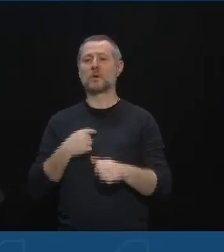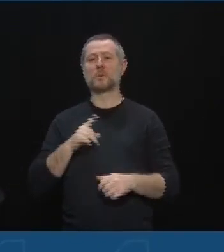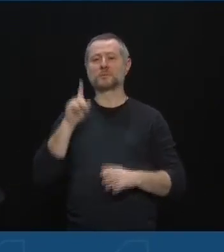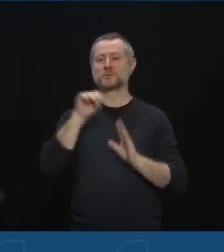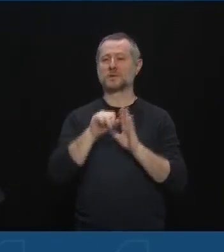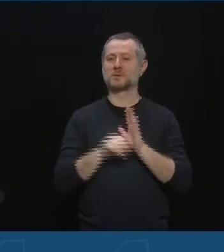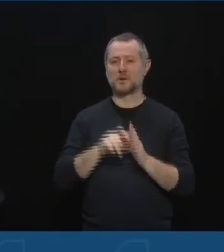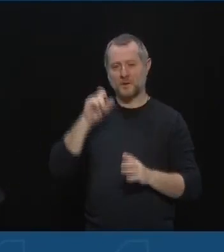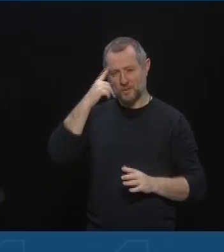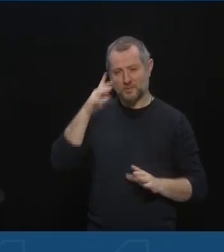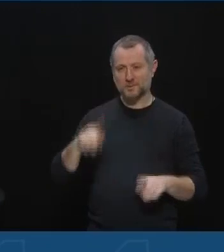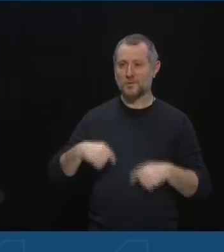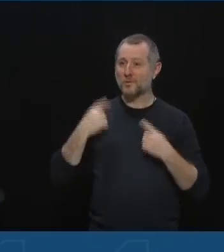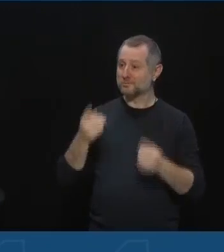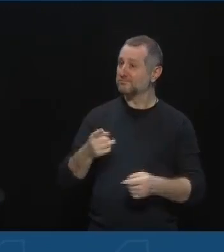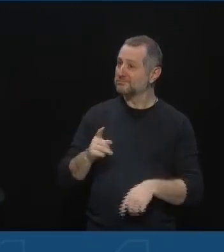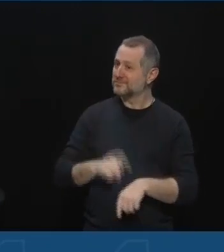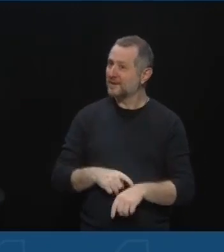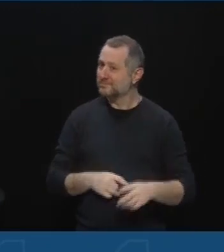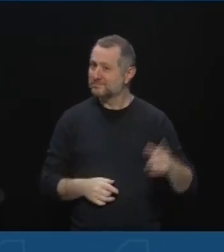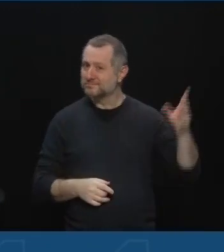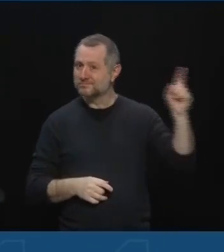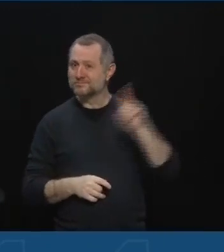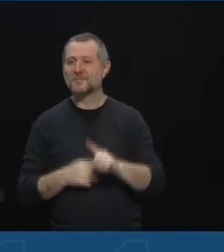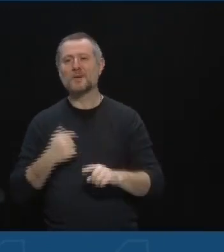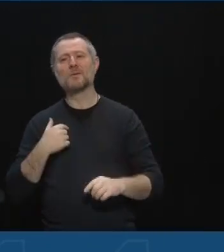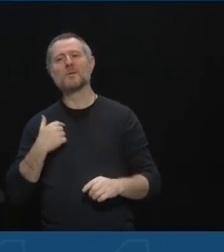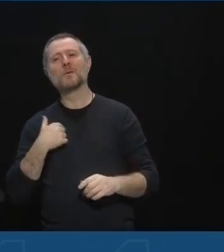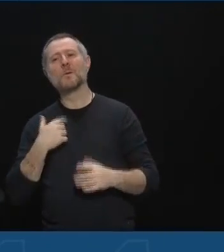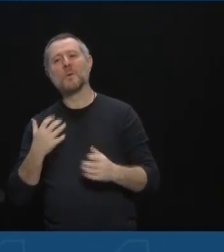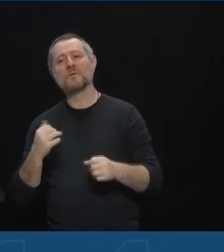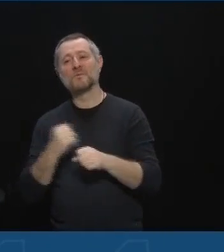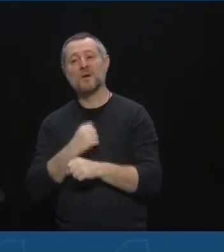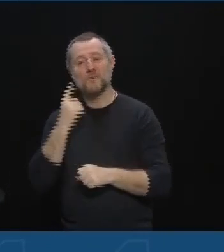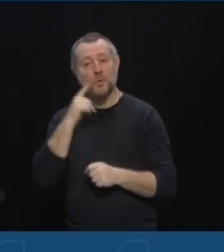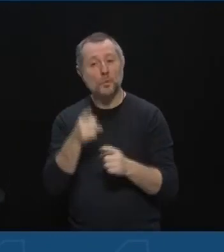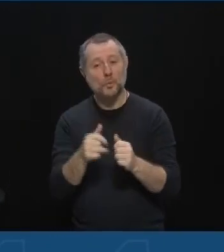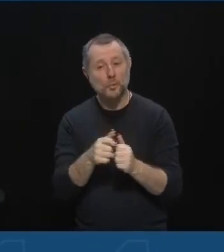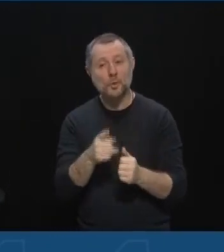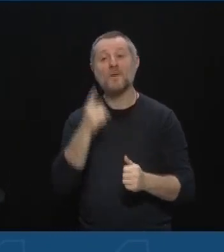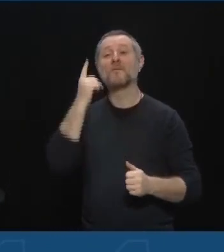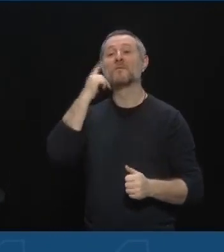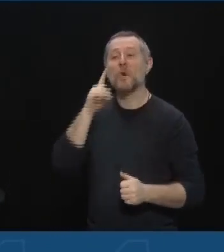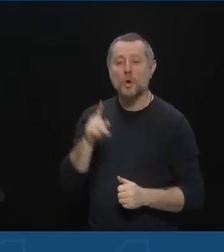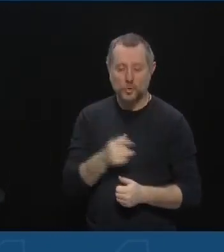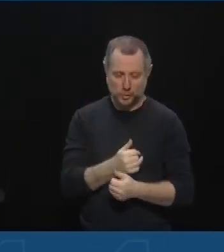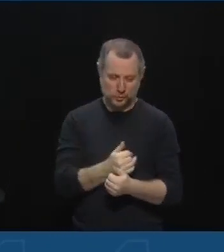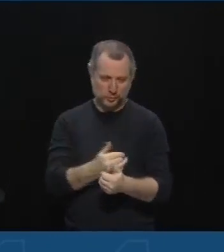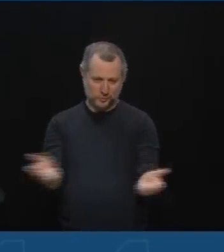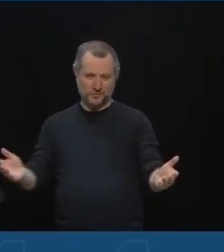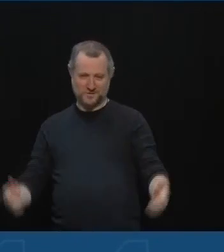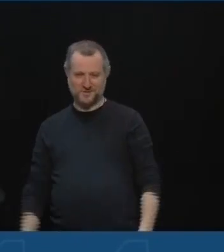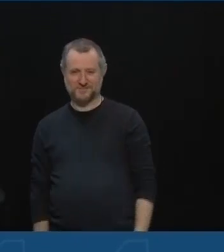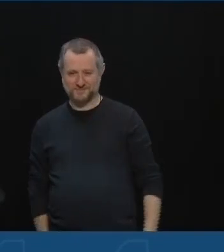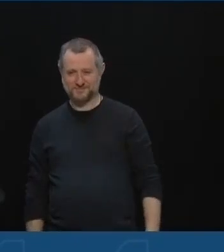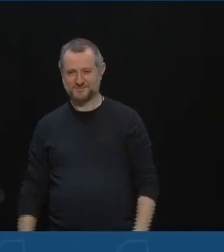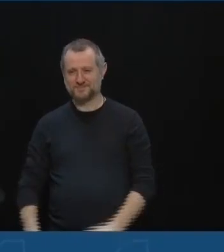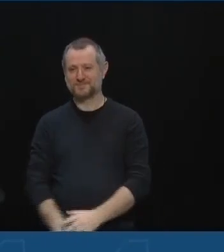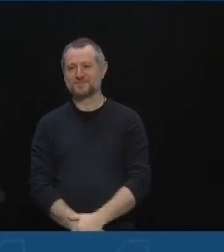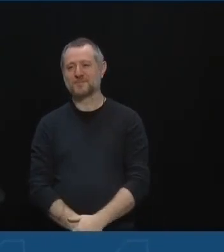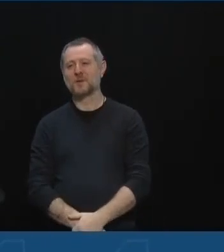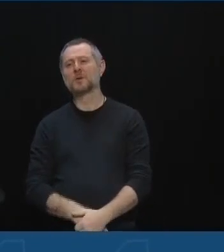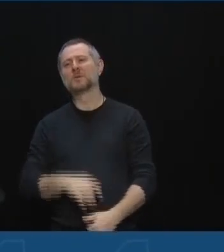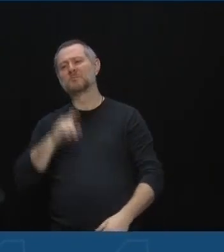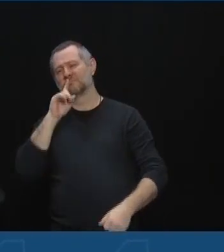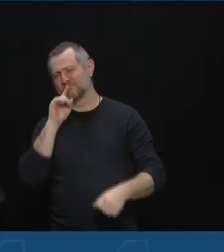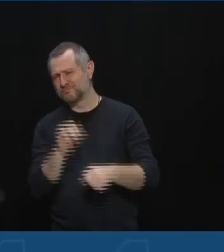time, and I want to continue to fight with all of, not fight with you, fight for you, to fight for you, and to really herald in a whole